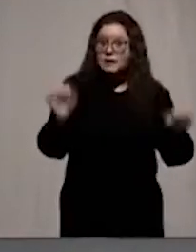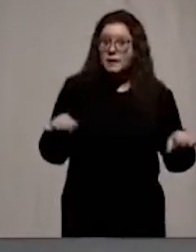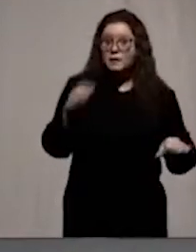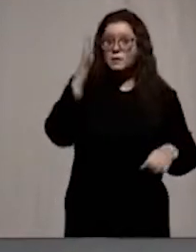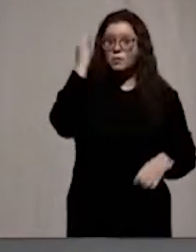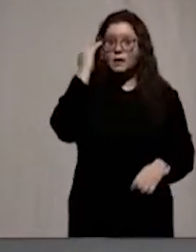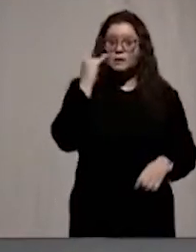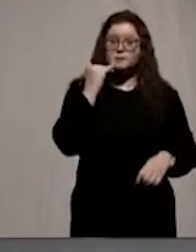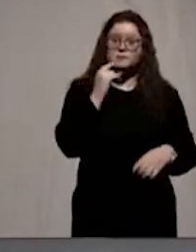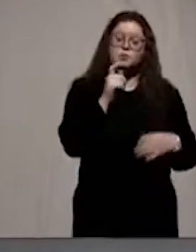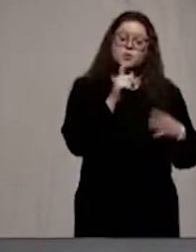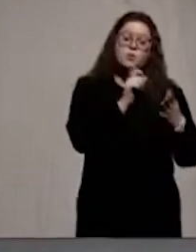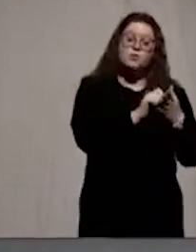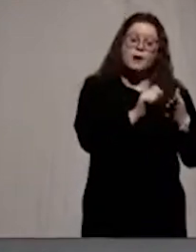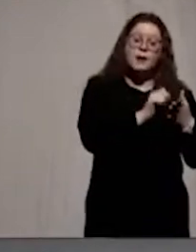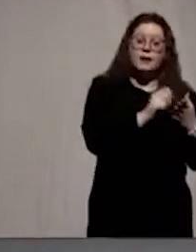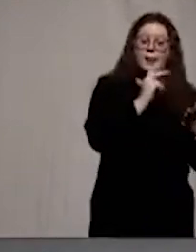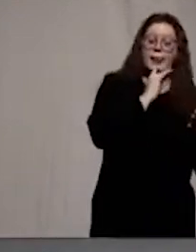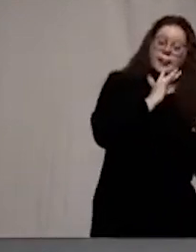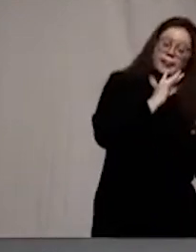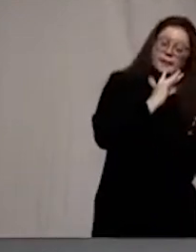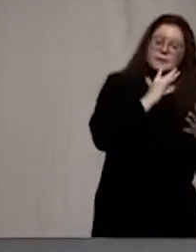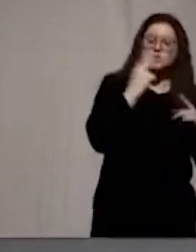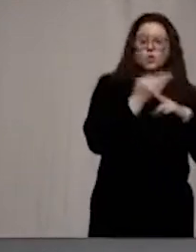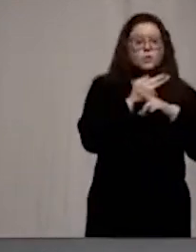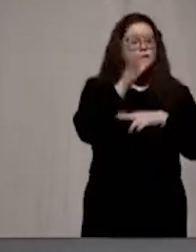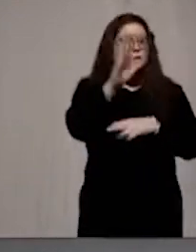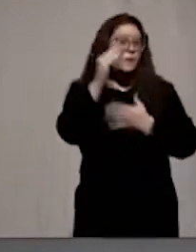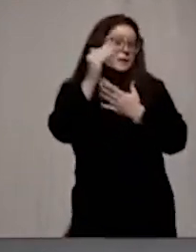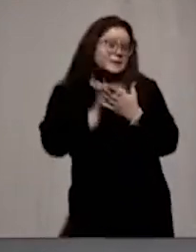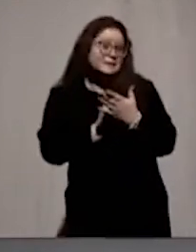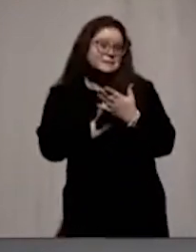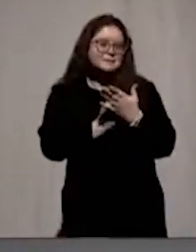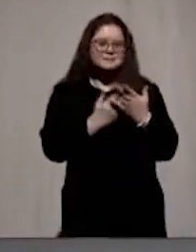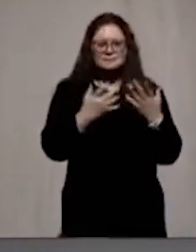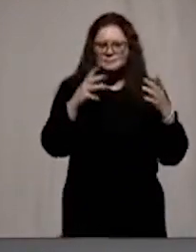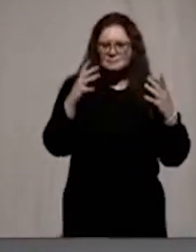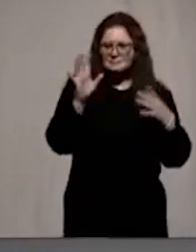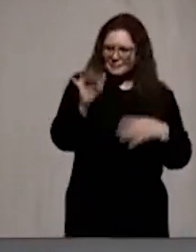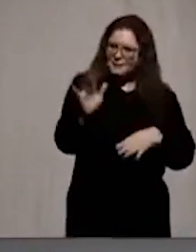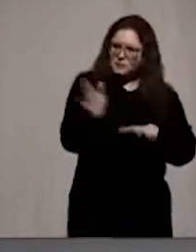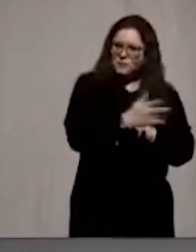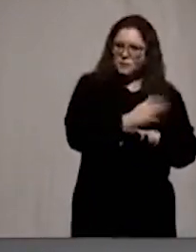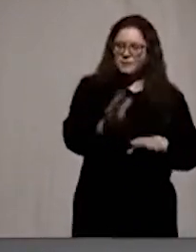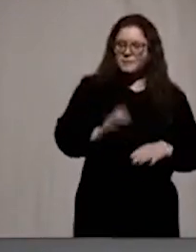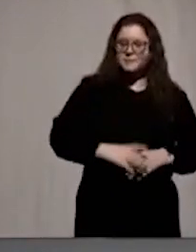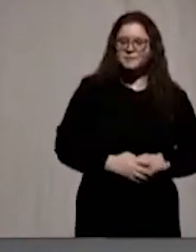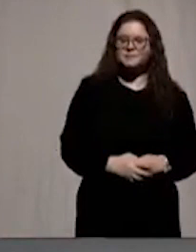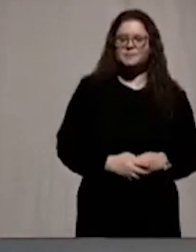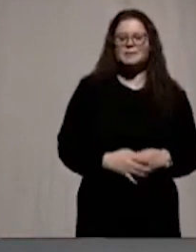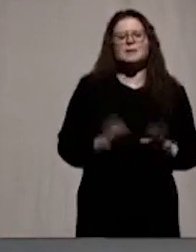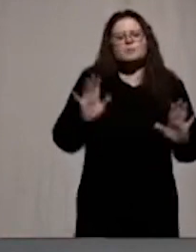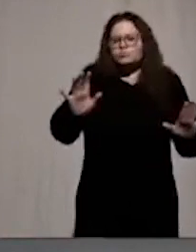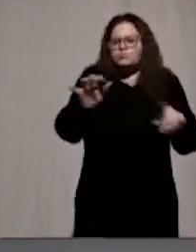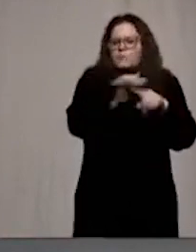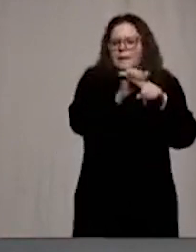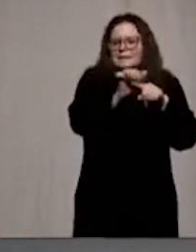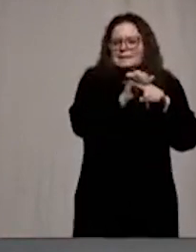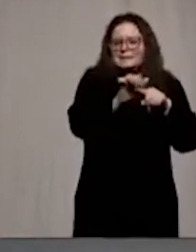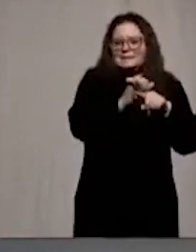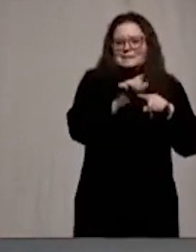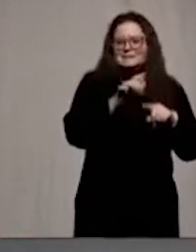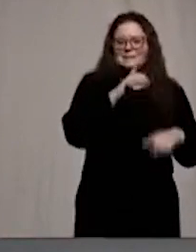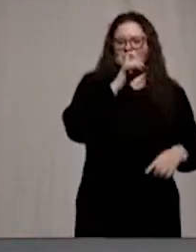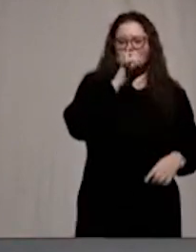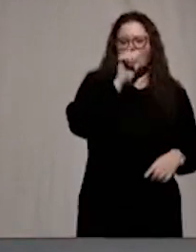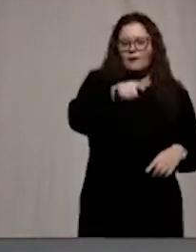a tongue twister using your list. You know, it's still, you can turn anything into a song. But that was just more of a practice. You don't actually need